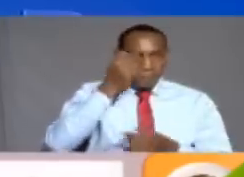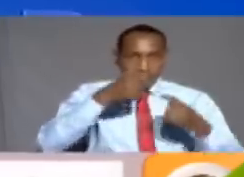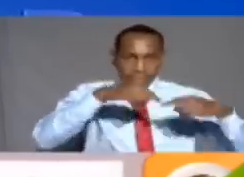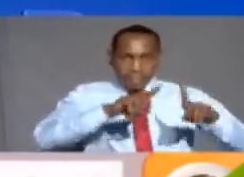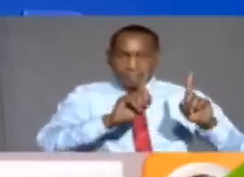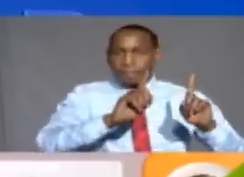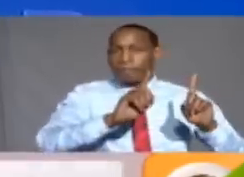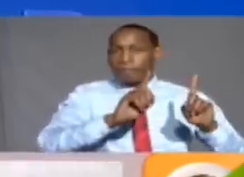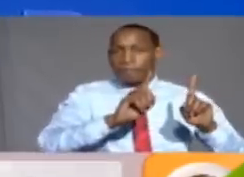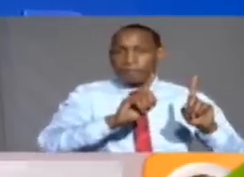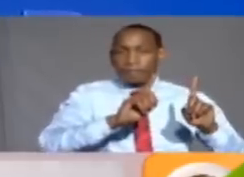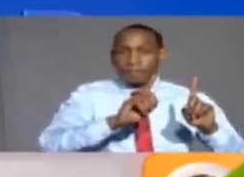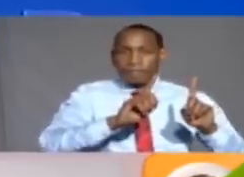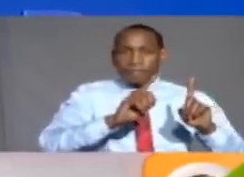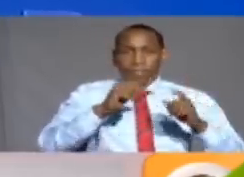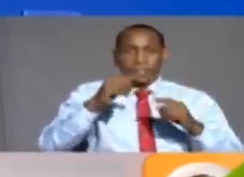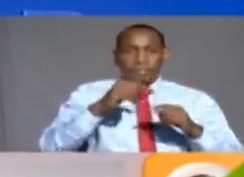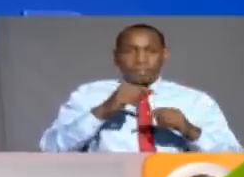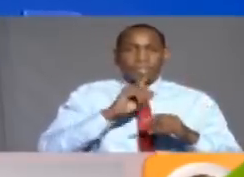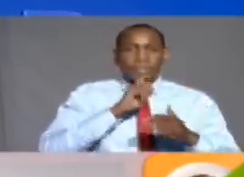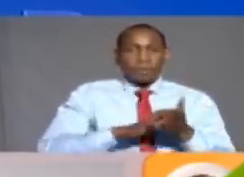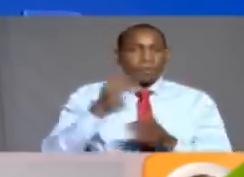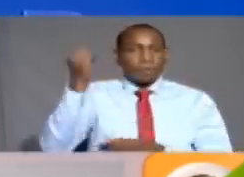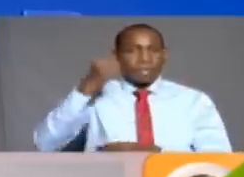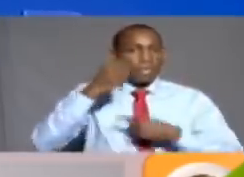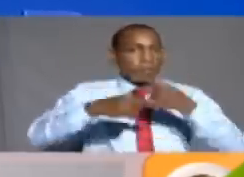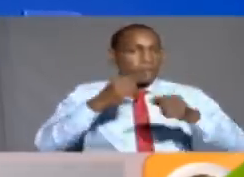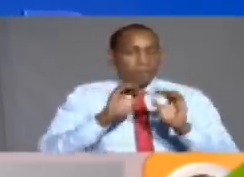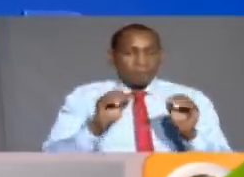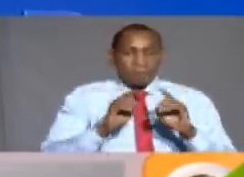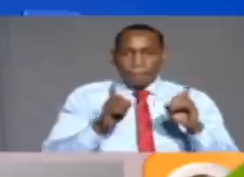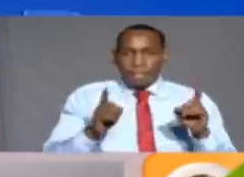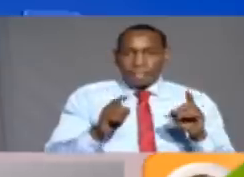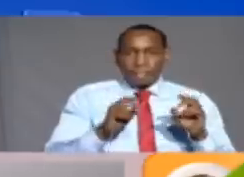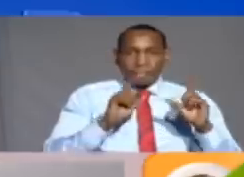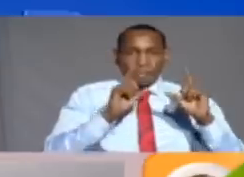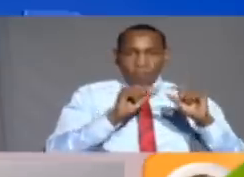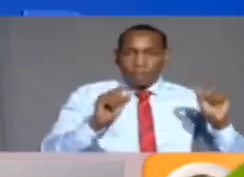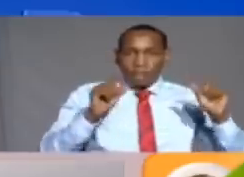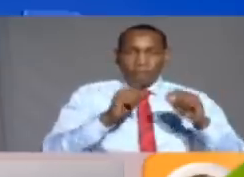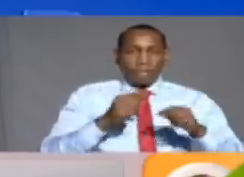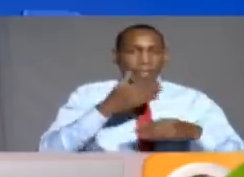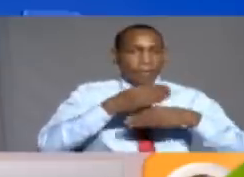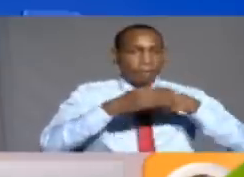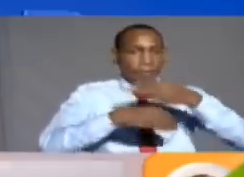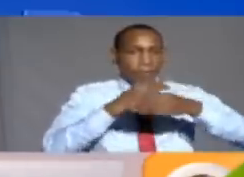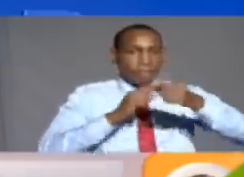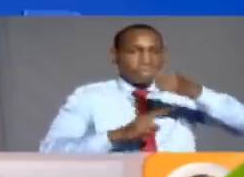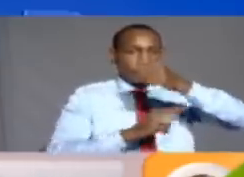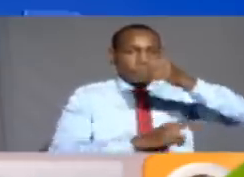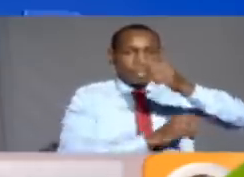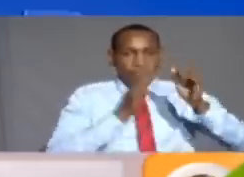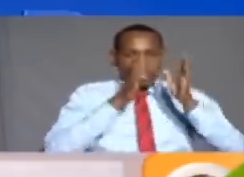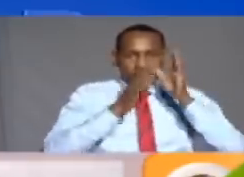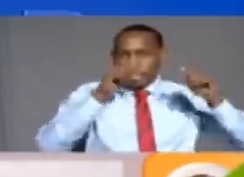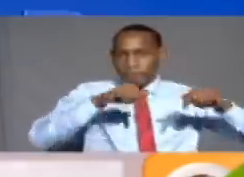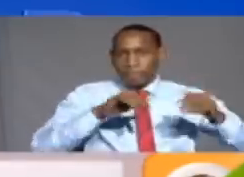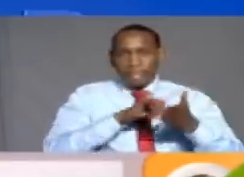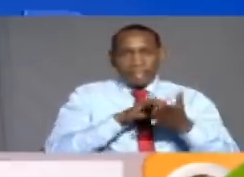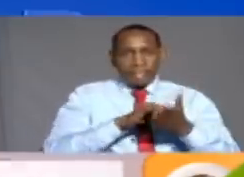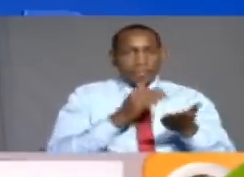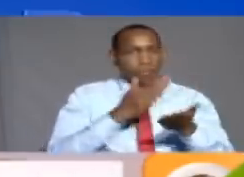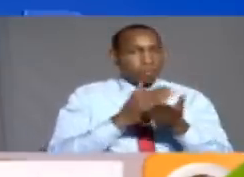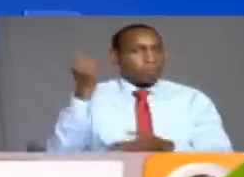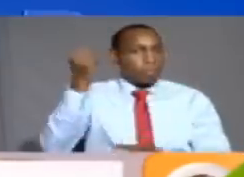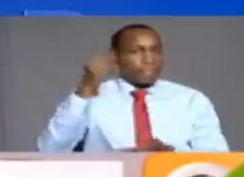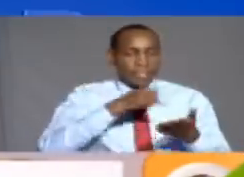who was going around telling people not to politic. Yeah. But the things that you're talking about building bridges at the Building Bridges Initiative today, that's very political,